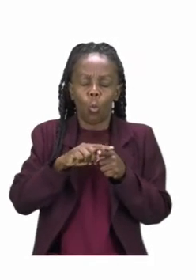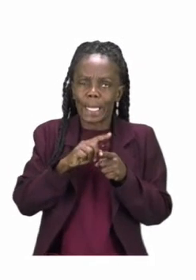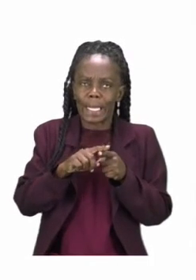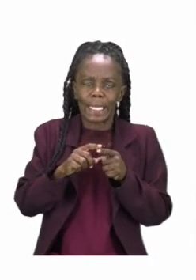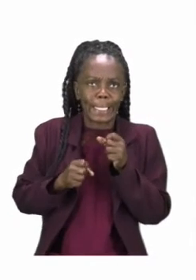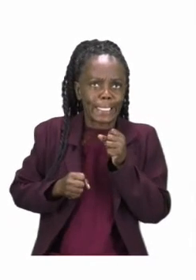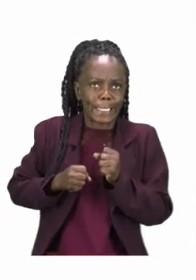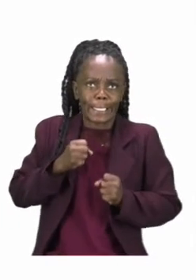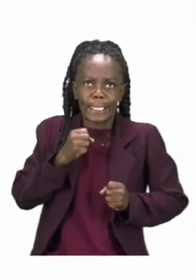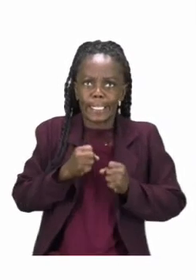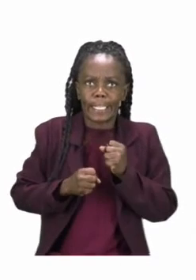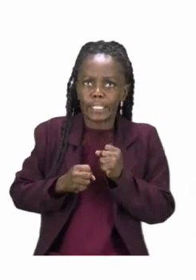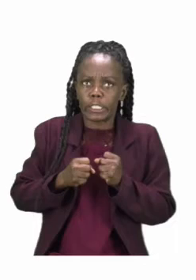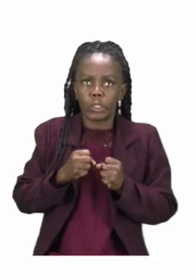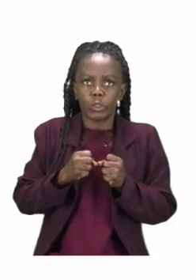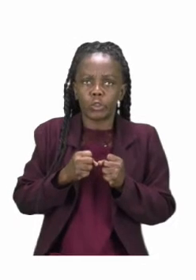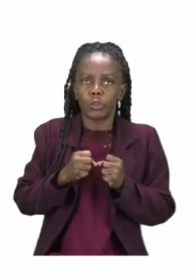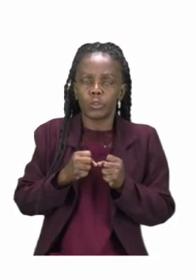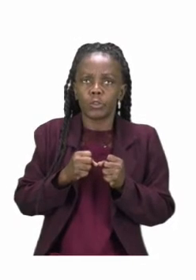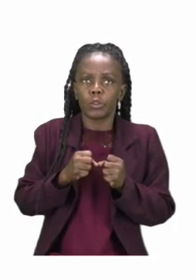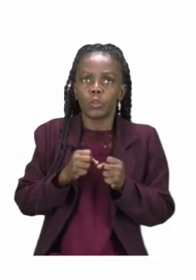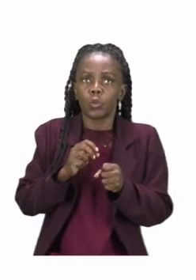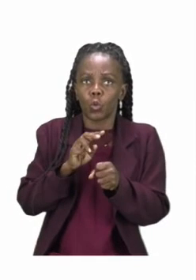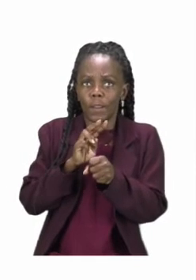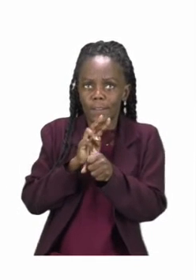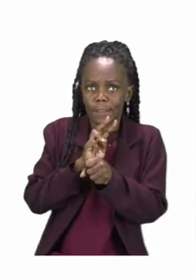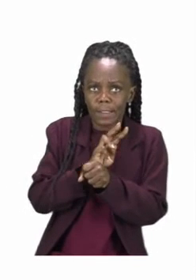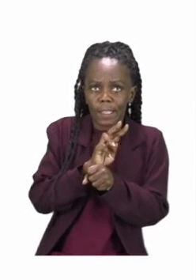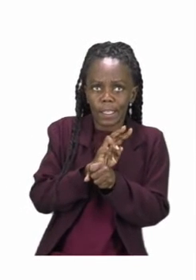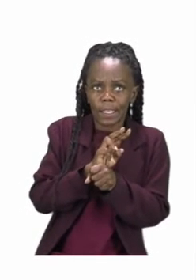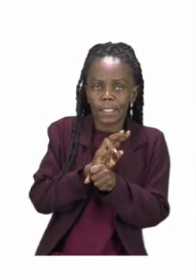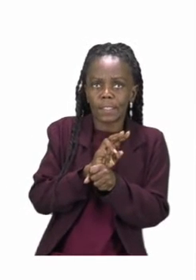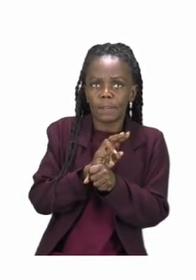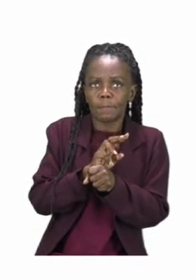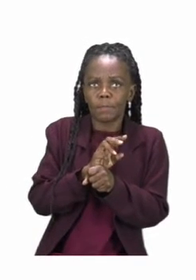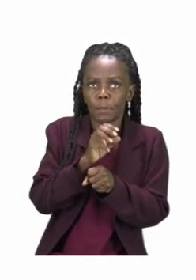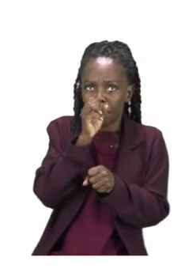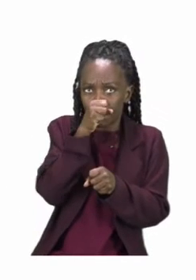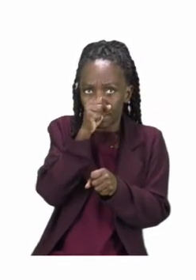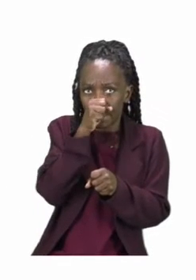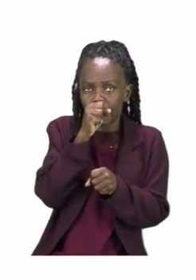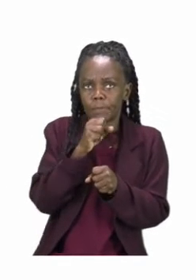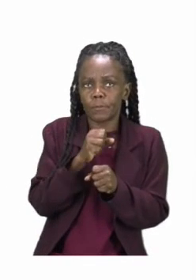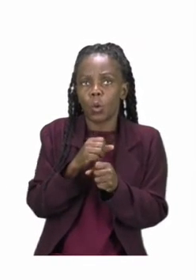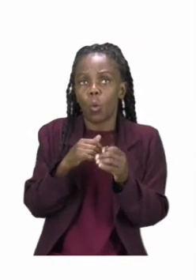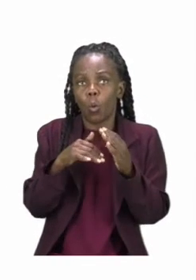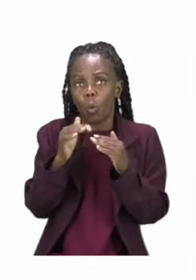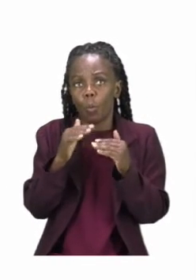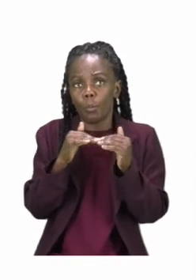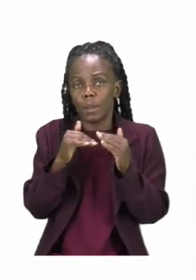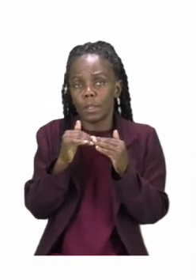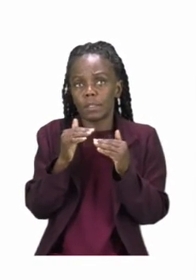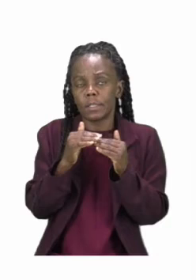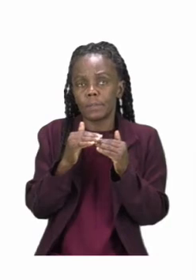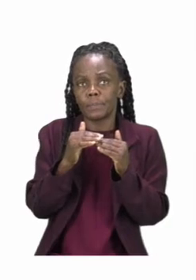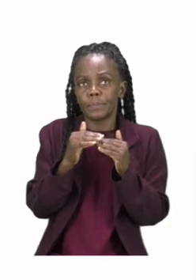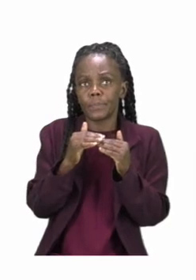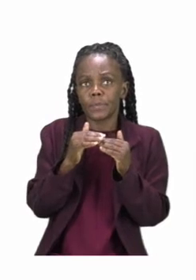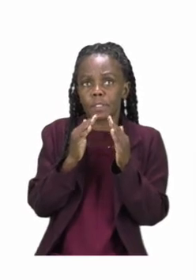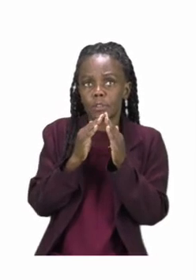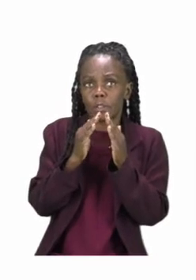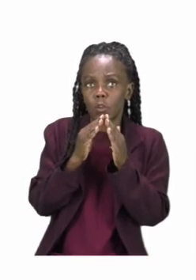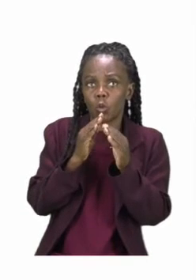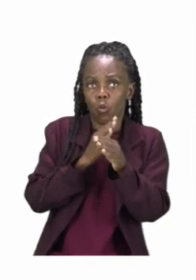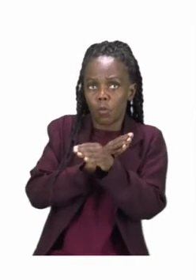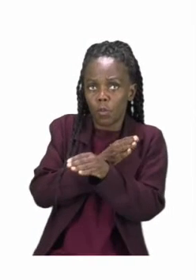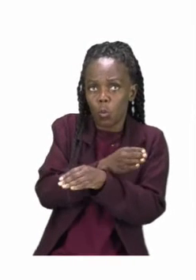the one who was building the house out of wood. His brother saw him, and he also saw the